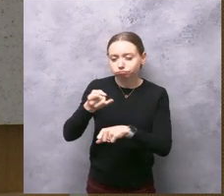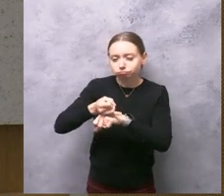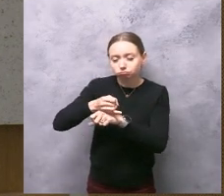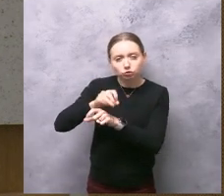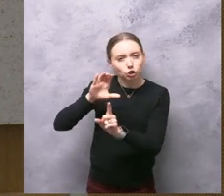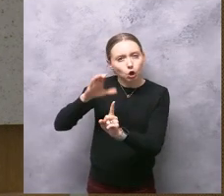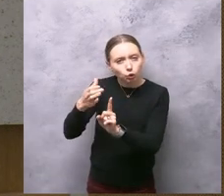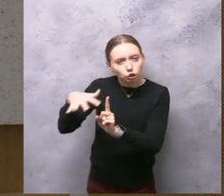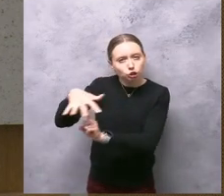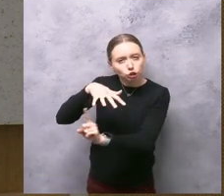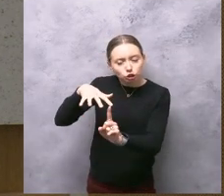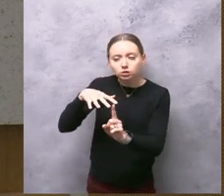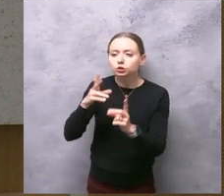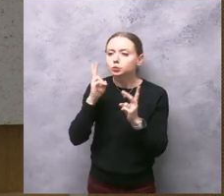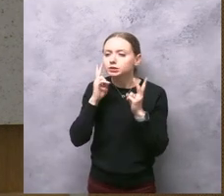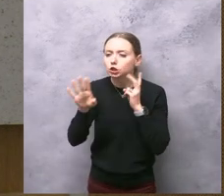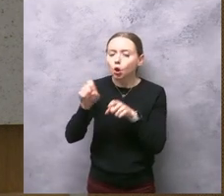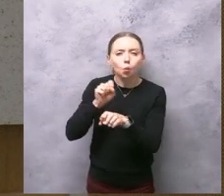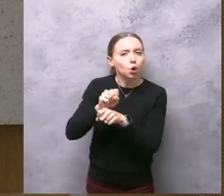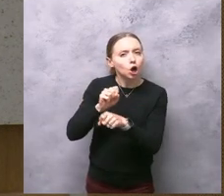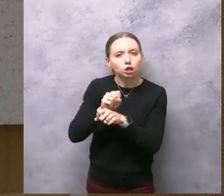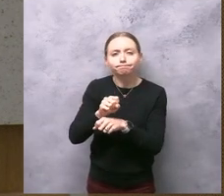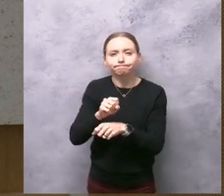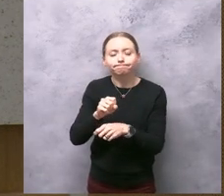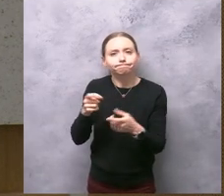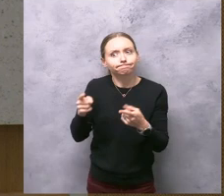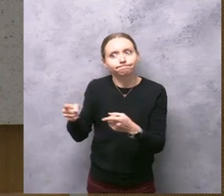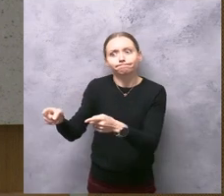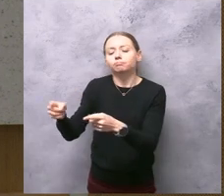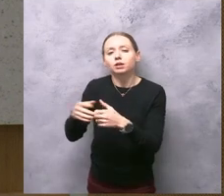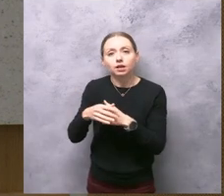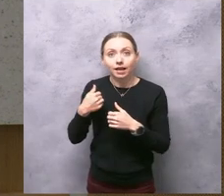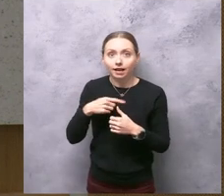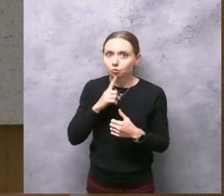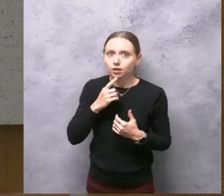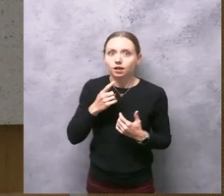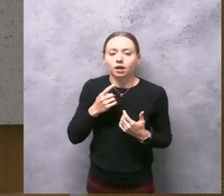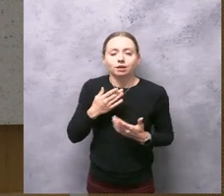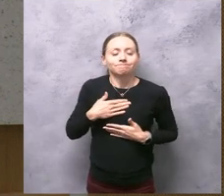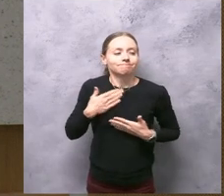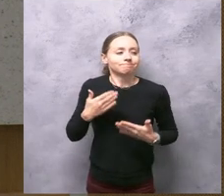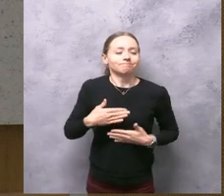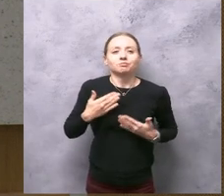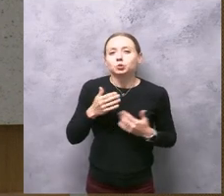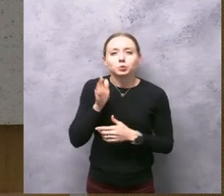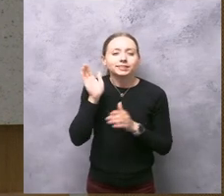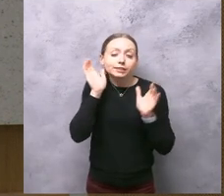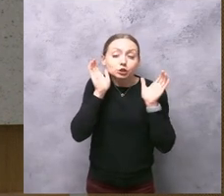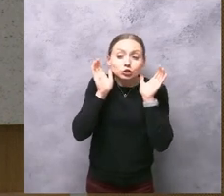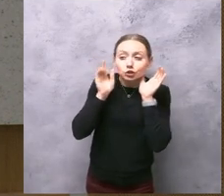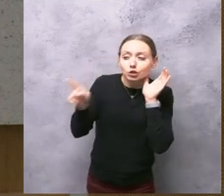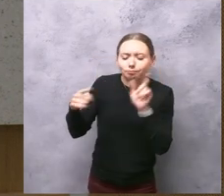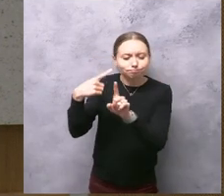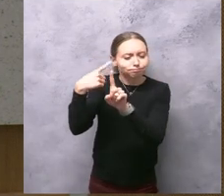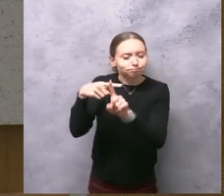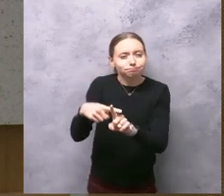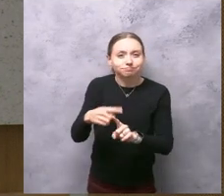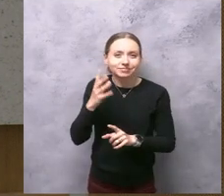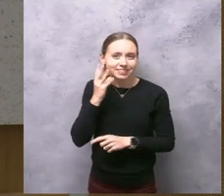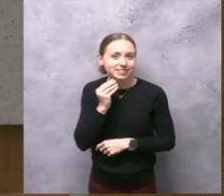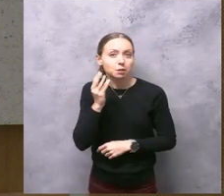see the work in action. And I have to say, I'm just so pleased to hear my colleagues having such positive experiences and